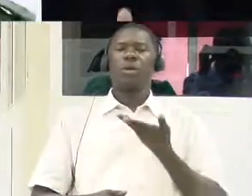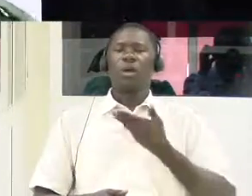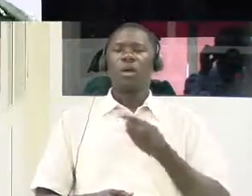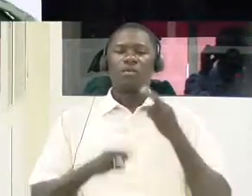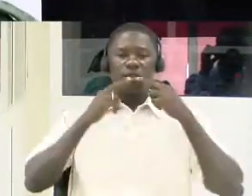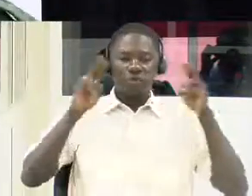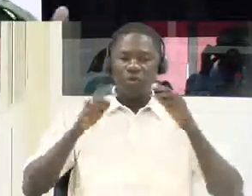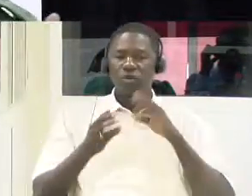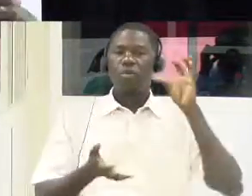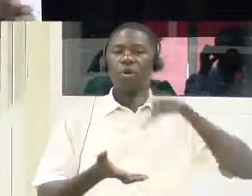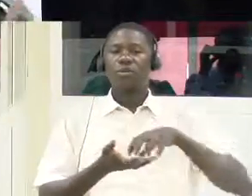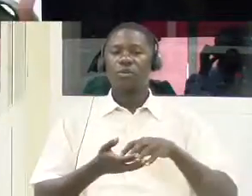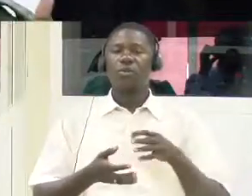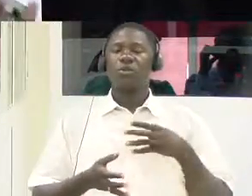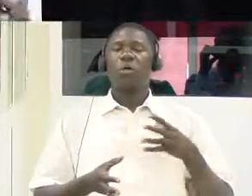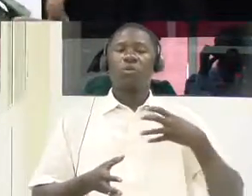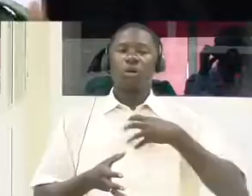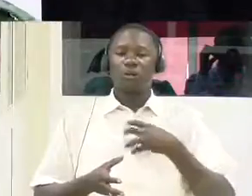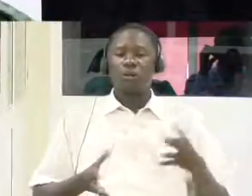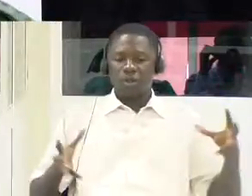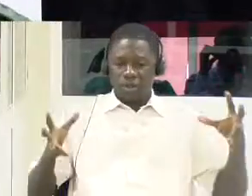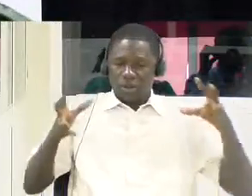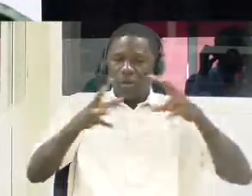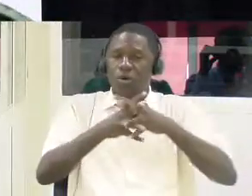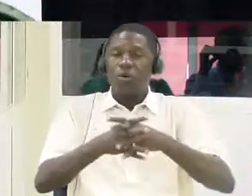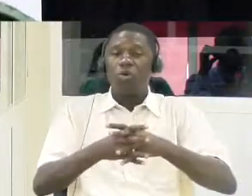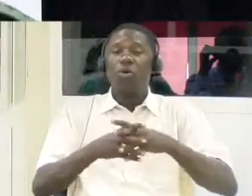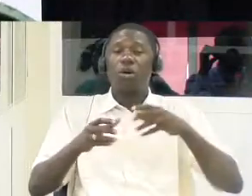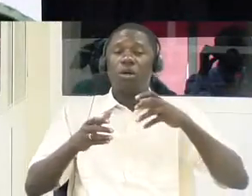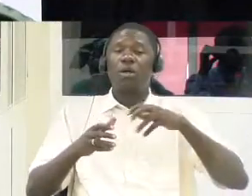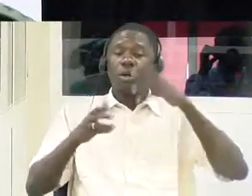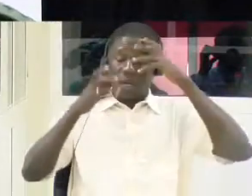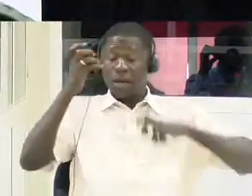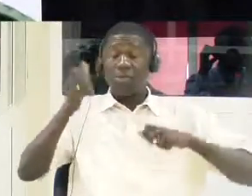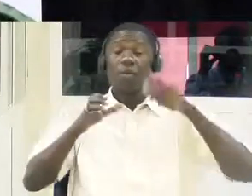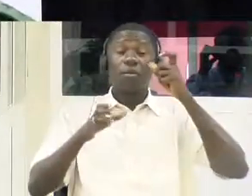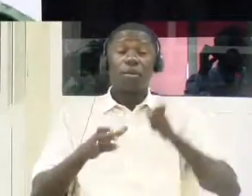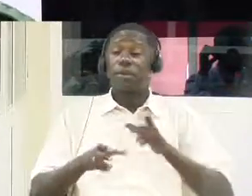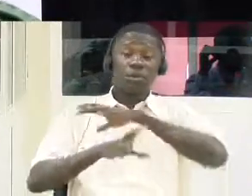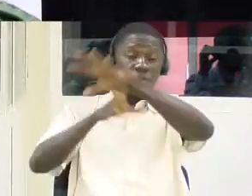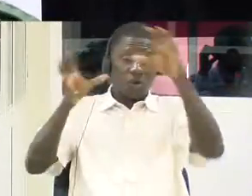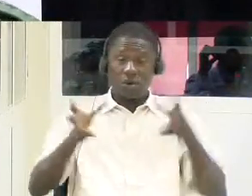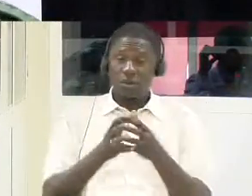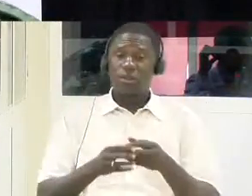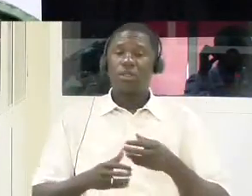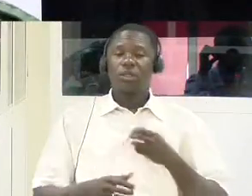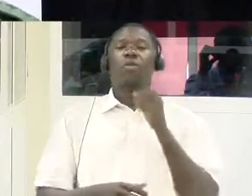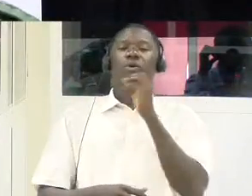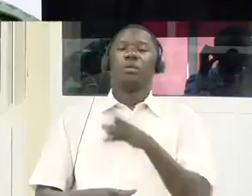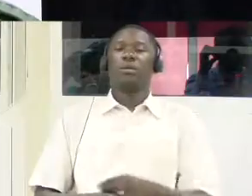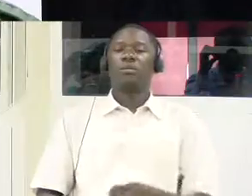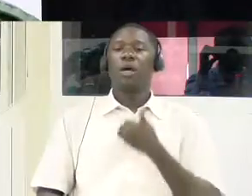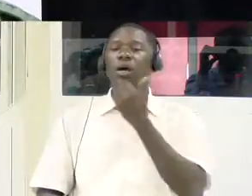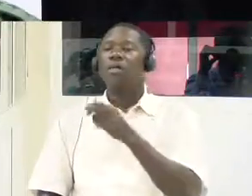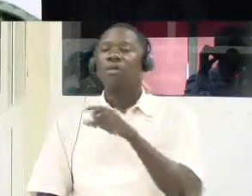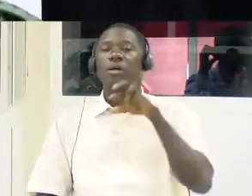the whole battalion and then we brief them. I said, okay. I asked for the RSM. They said the RSM is